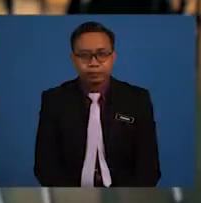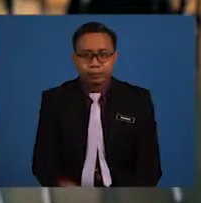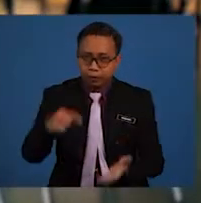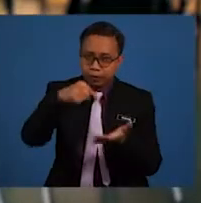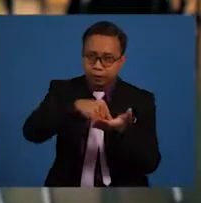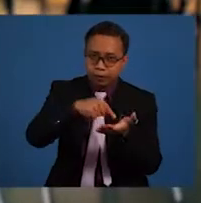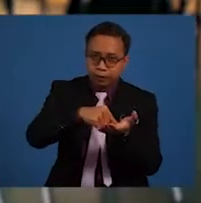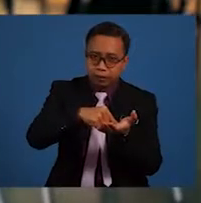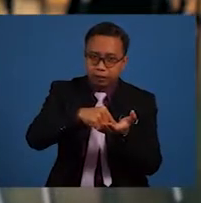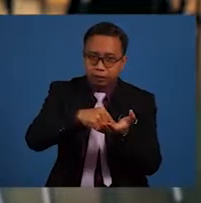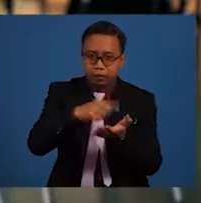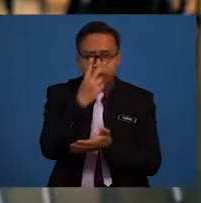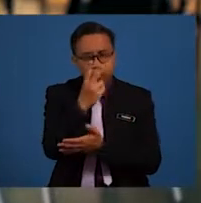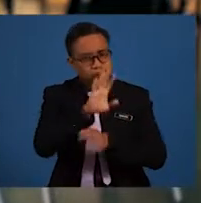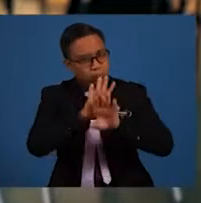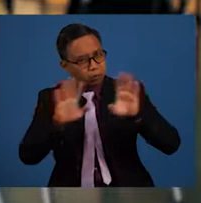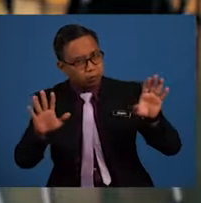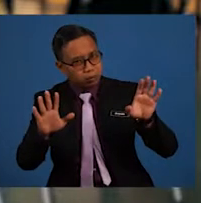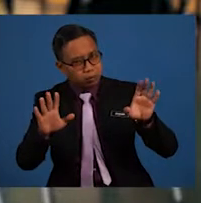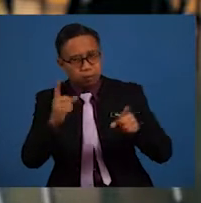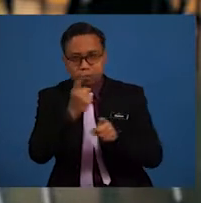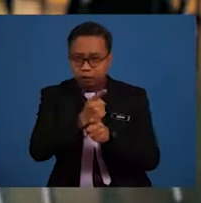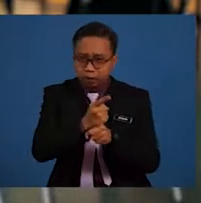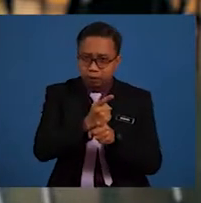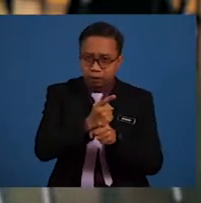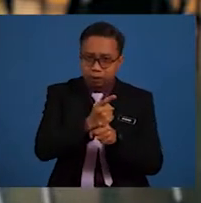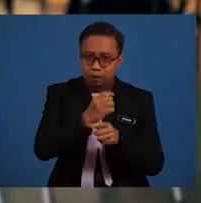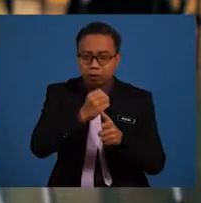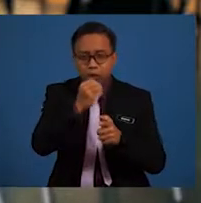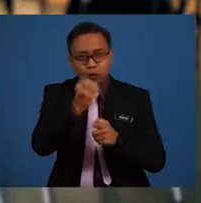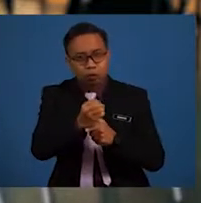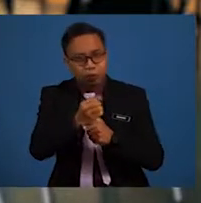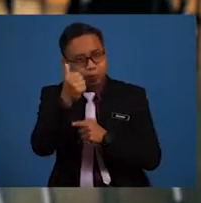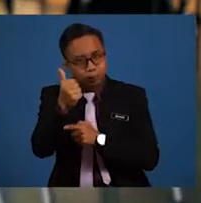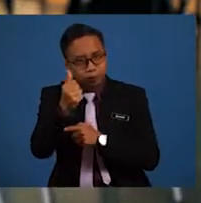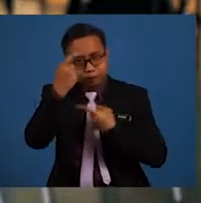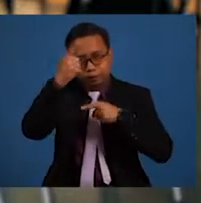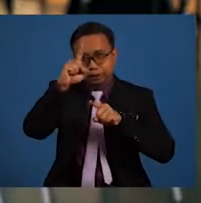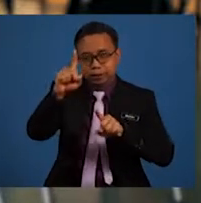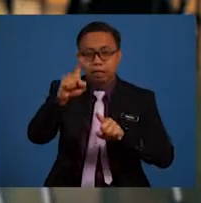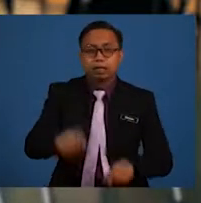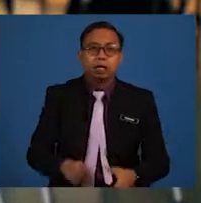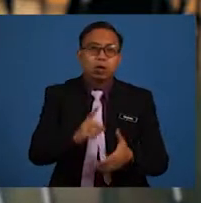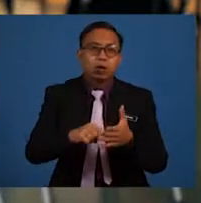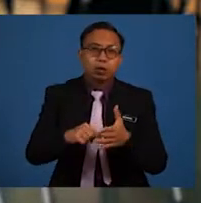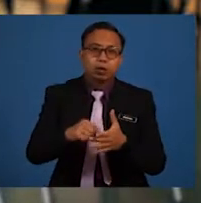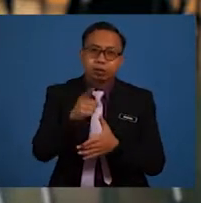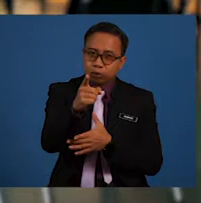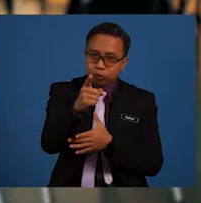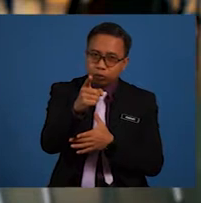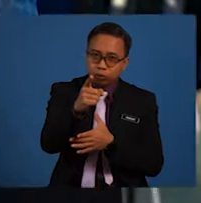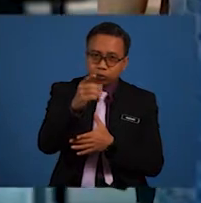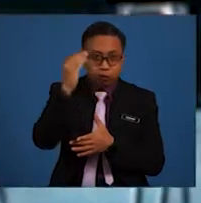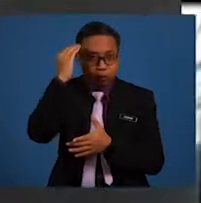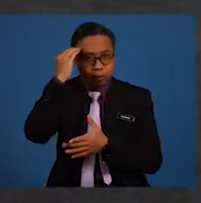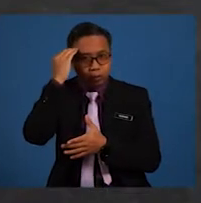Here, we are not looking for the correct or best answer. What I want you to take note